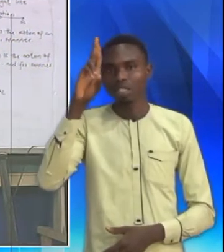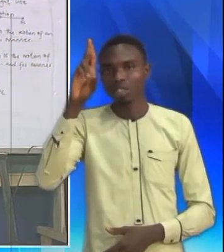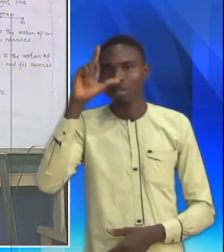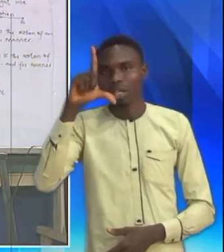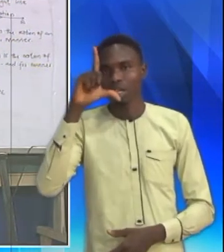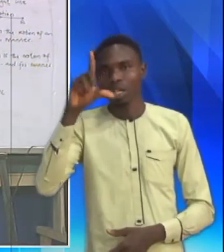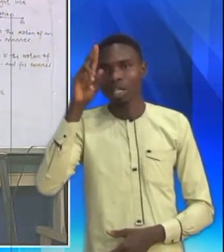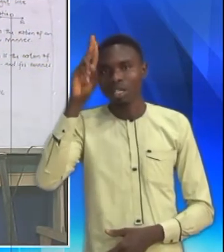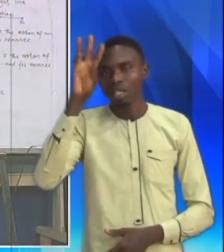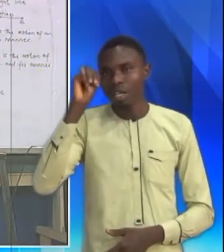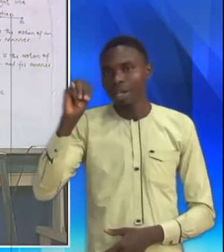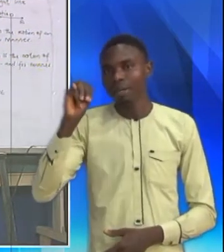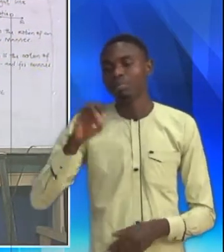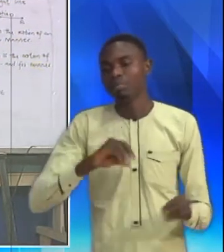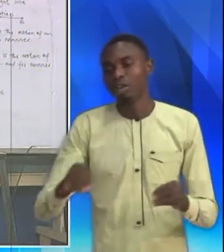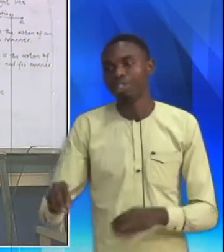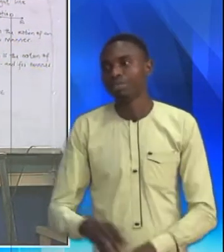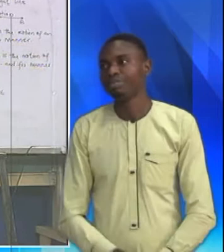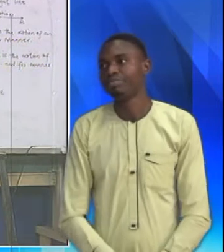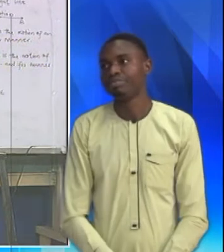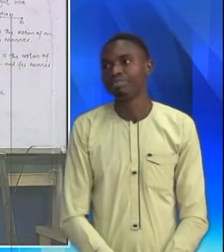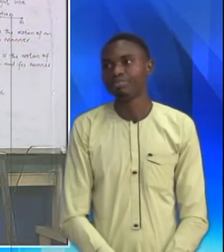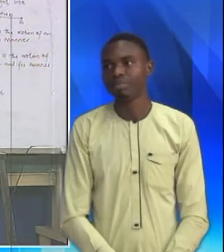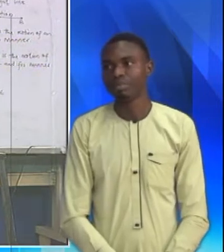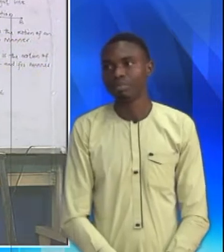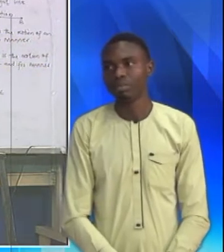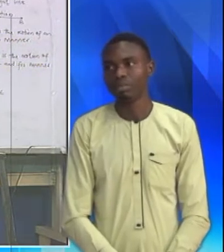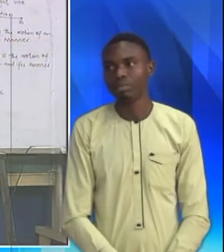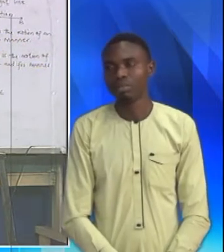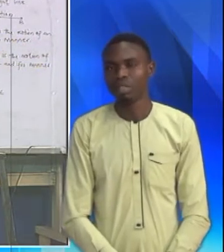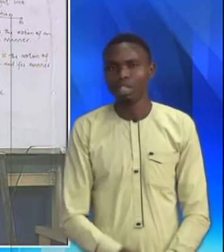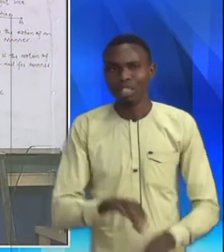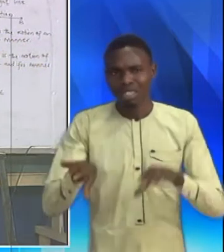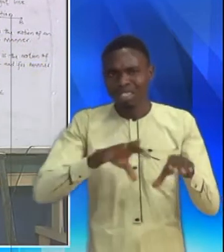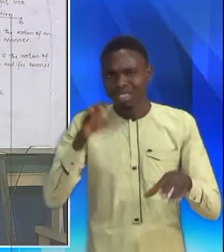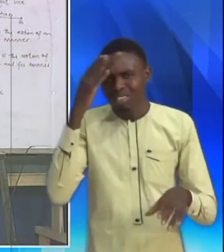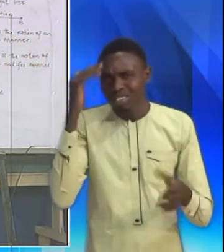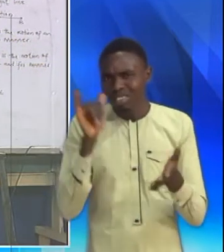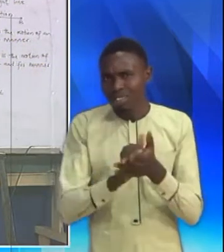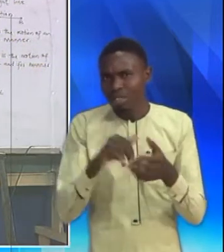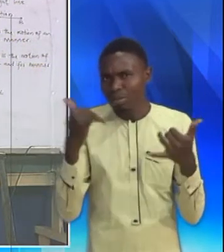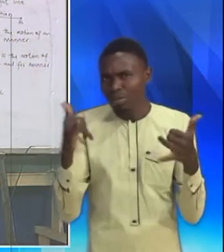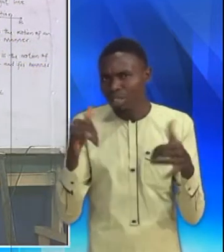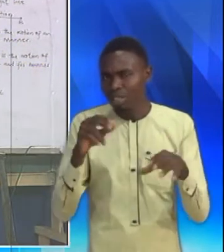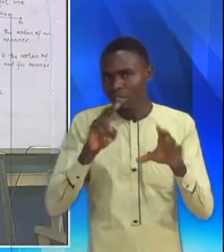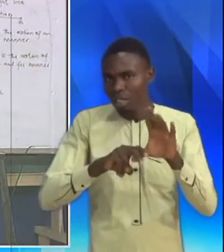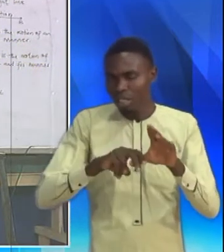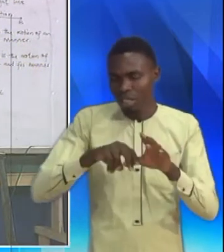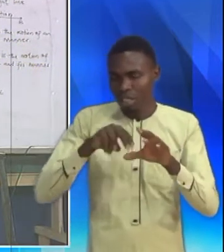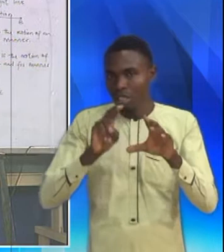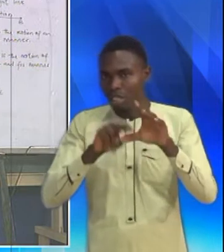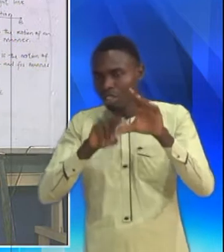they climb in our school, in our primary schools, and they push you and you go and come. Is one of the examples,